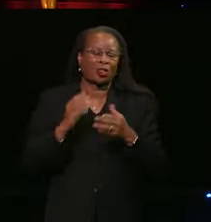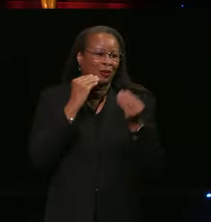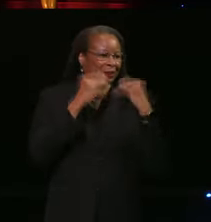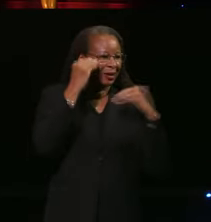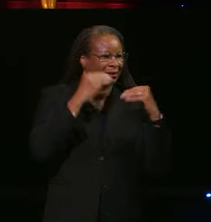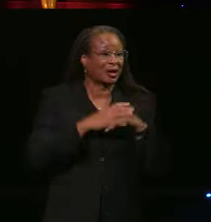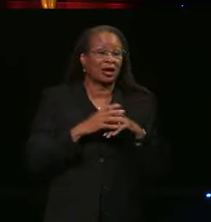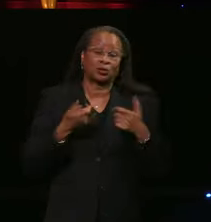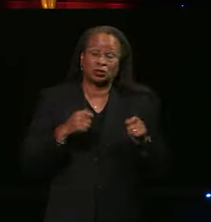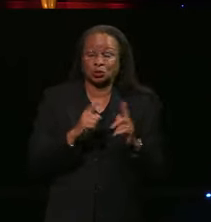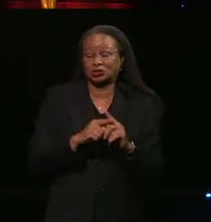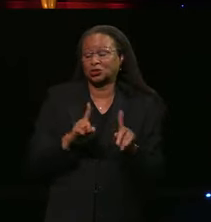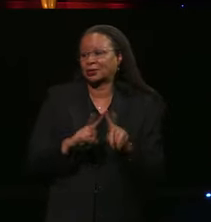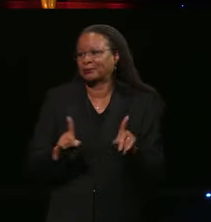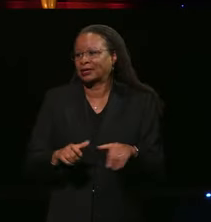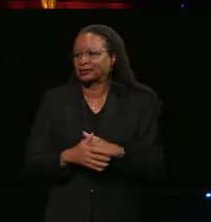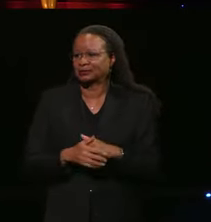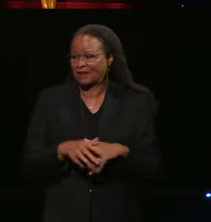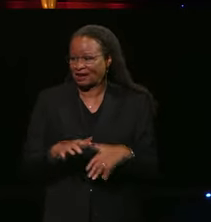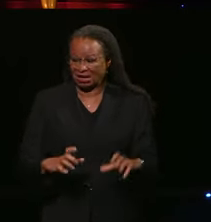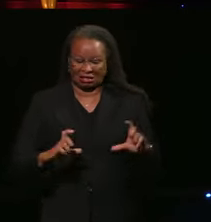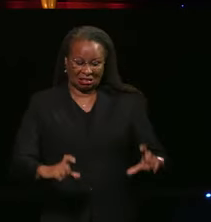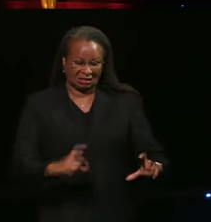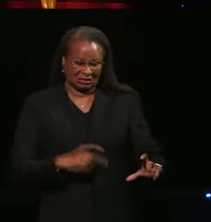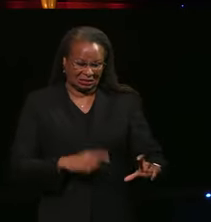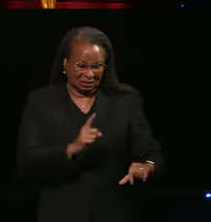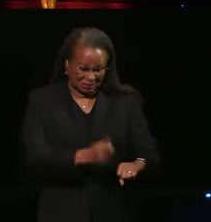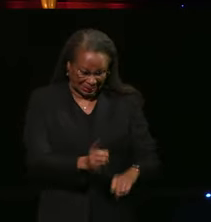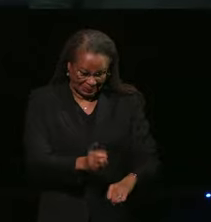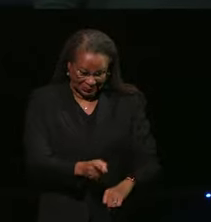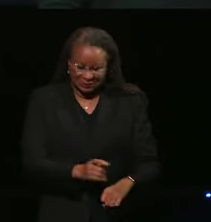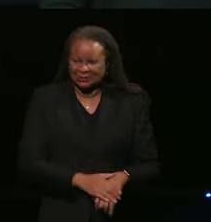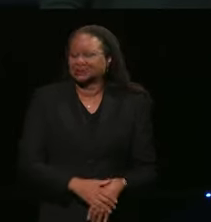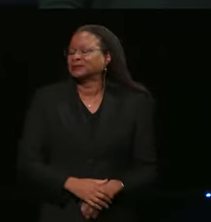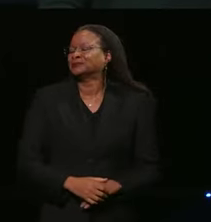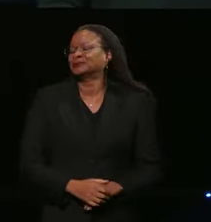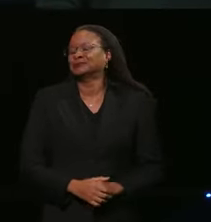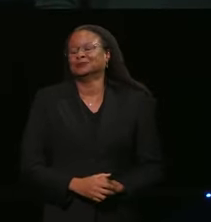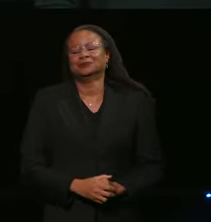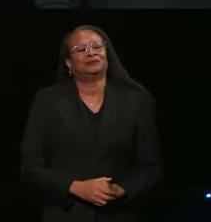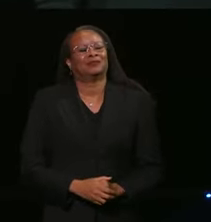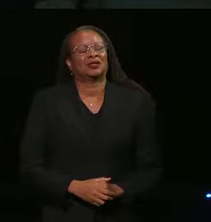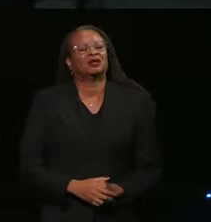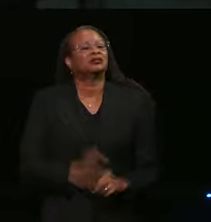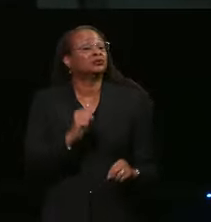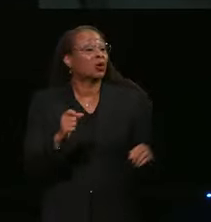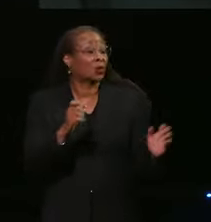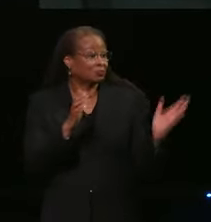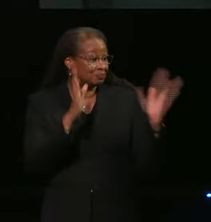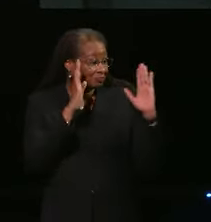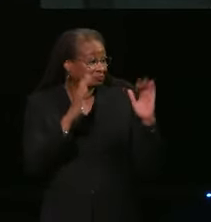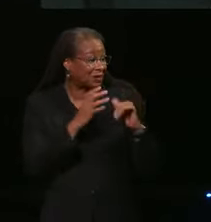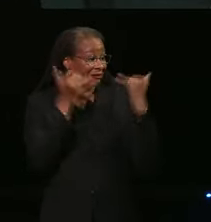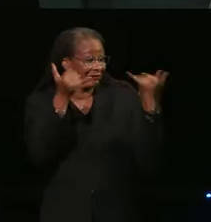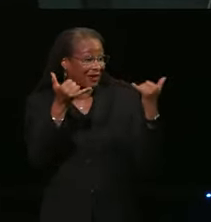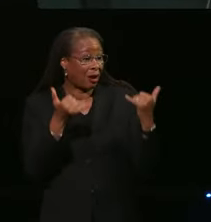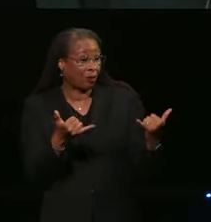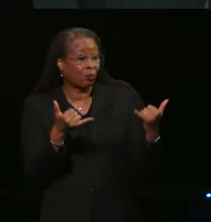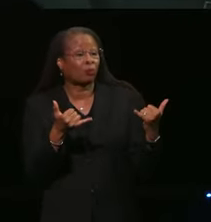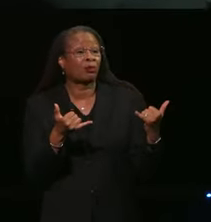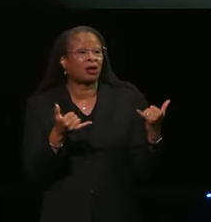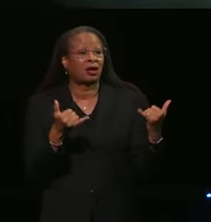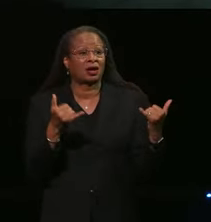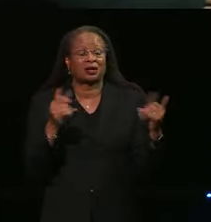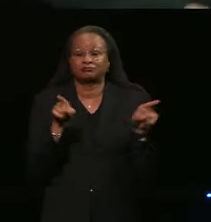which we try to, and you know, you got our little clock here, and it's like, all right, wrap it up. So listen, now, if